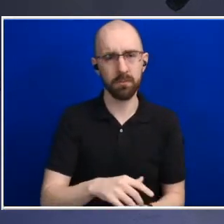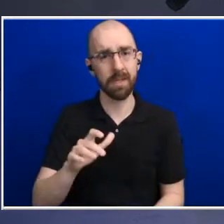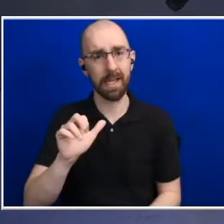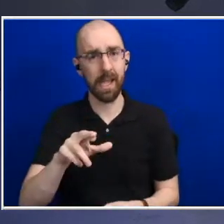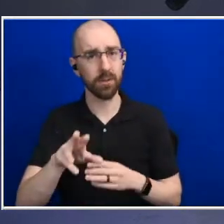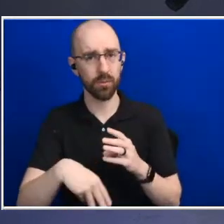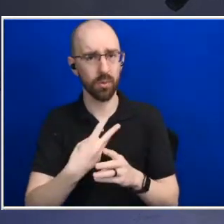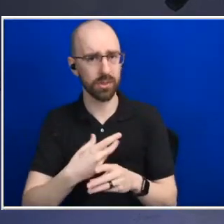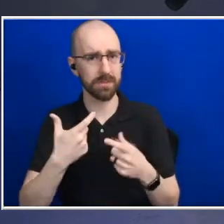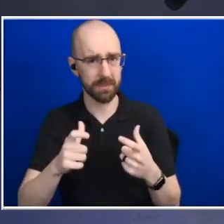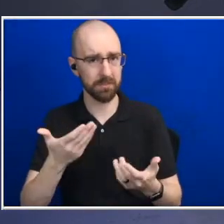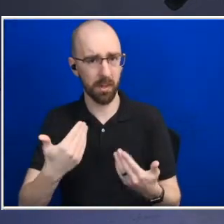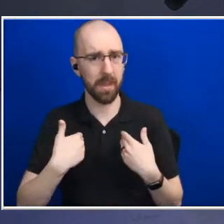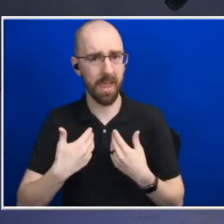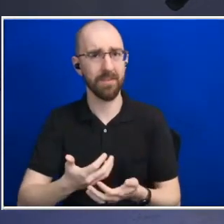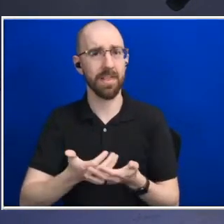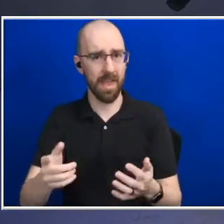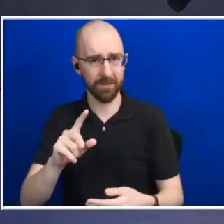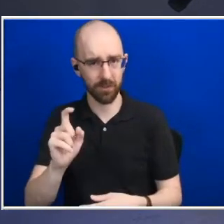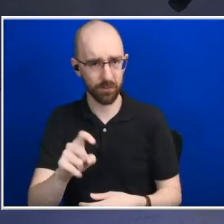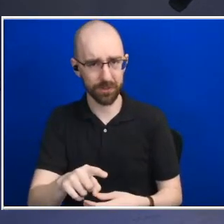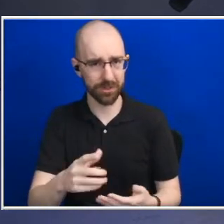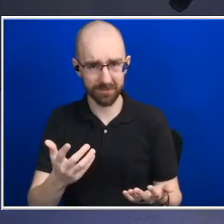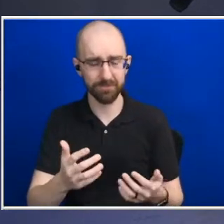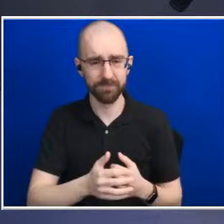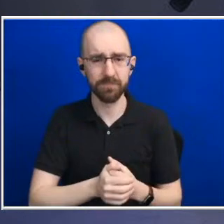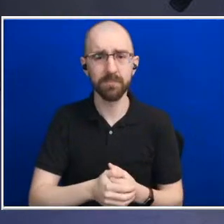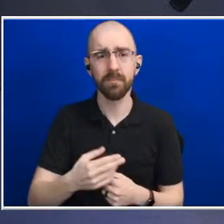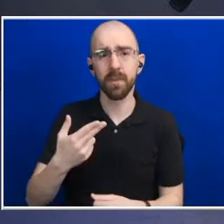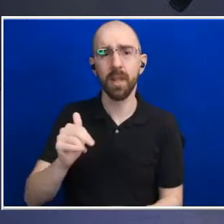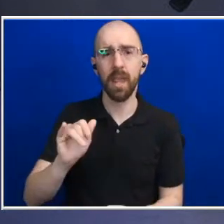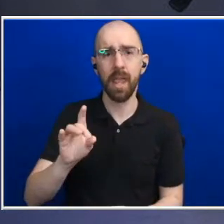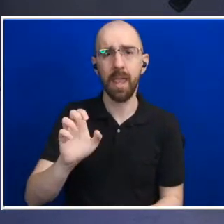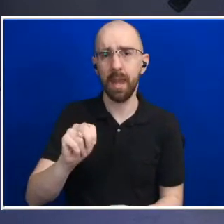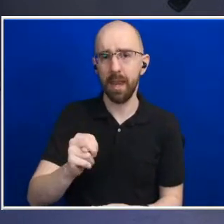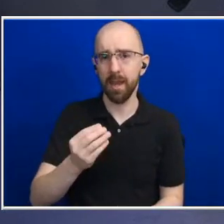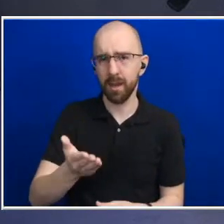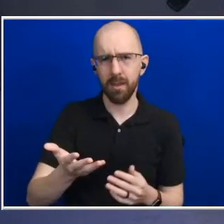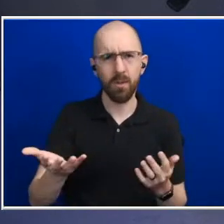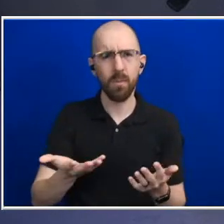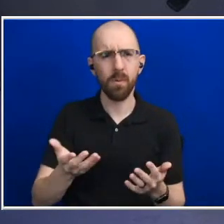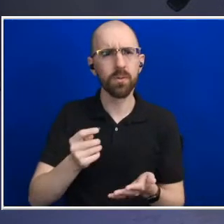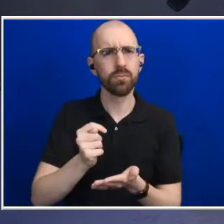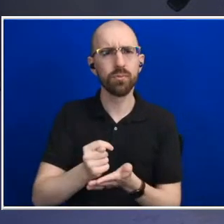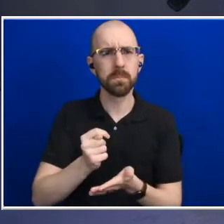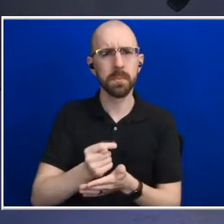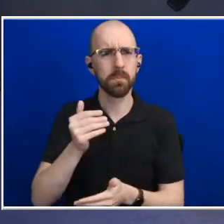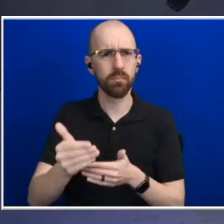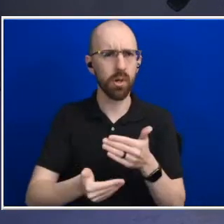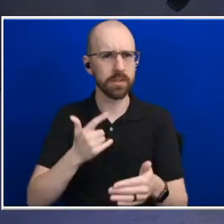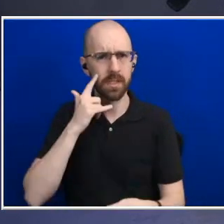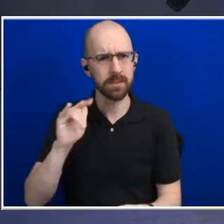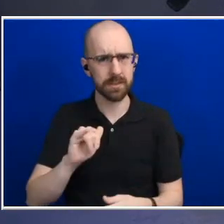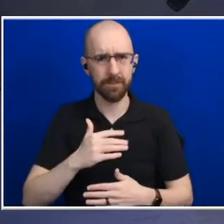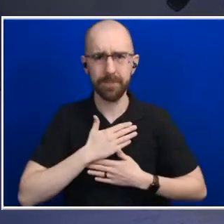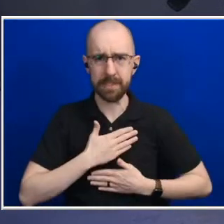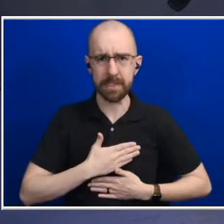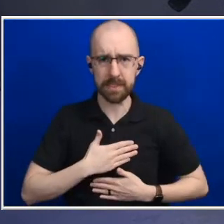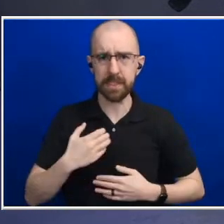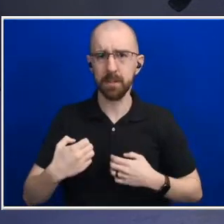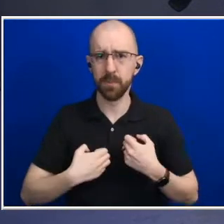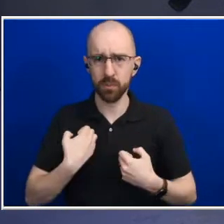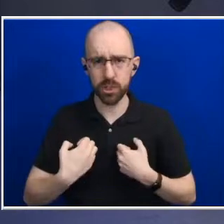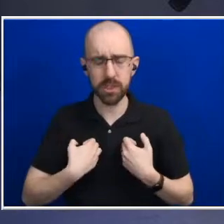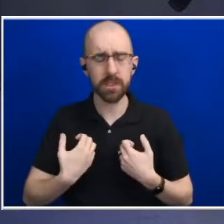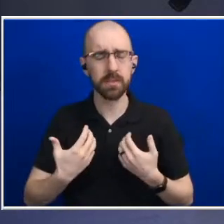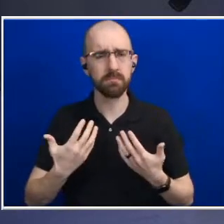questions, right? sure. Absolutely. Hayden, what was the treatment process like? Physically, emotionally, what was that like